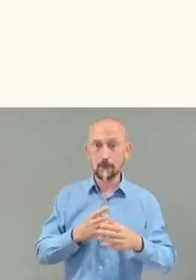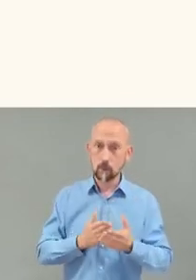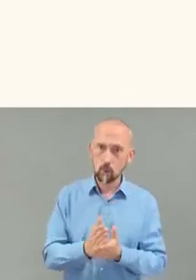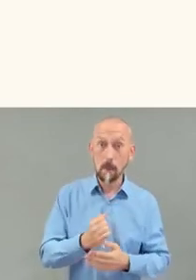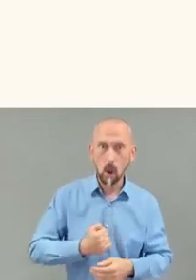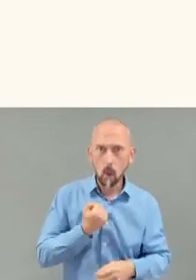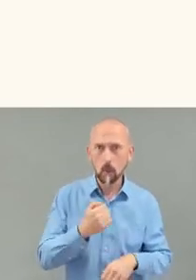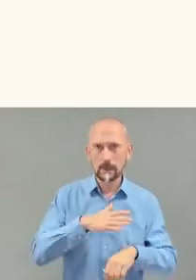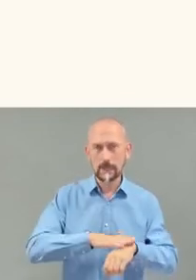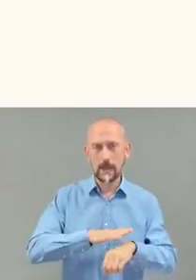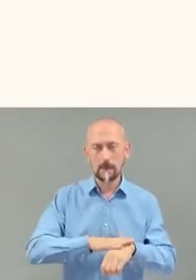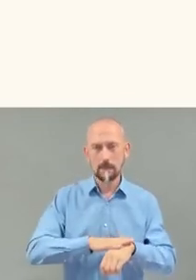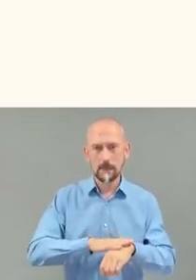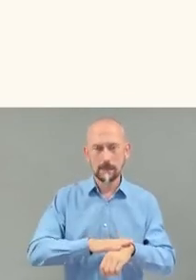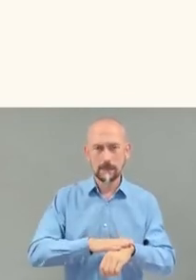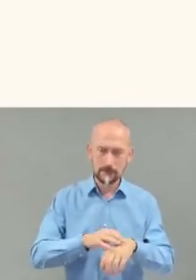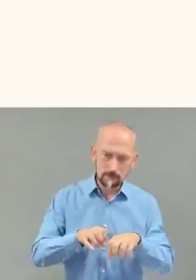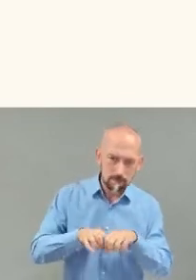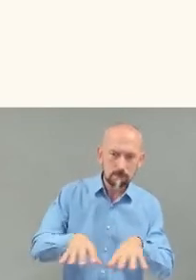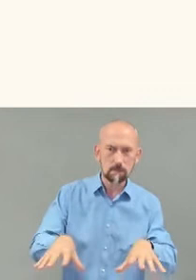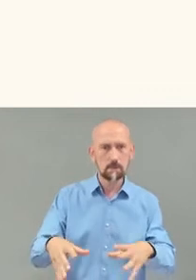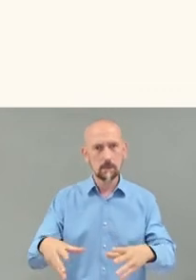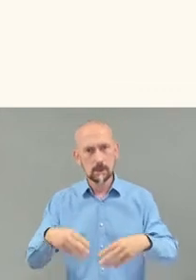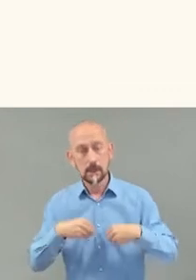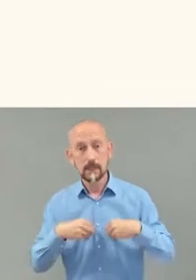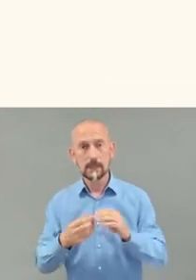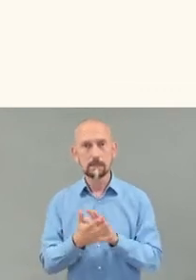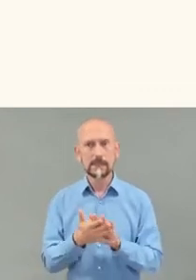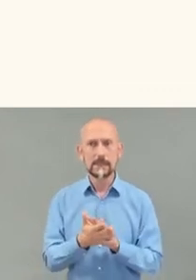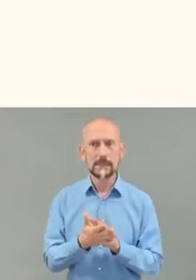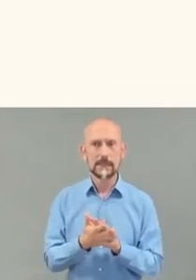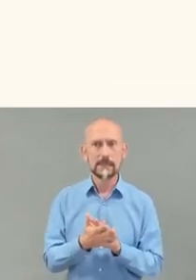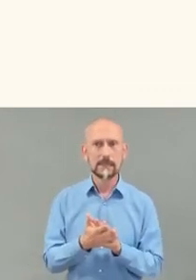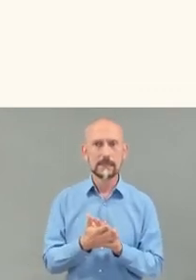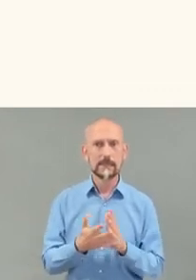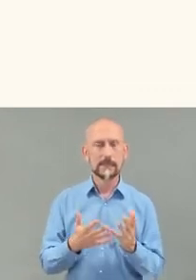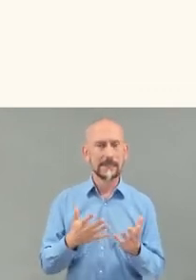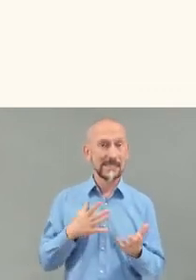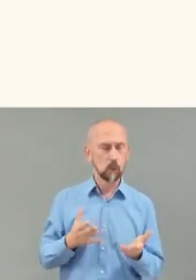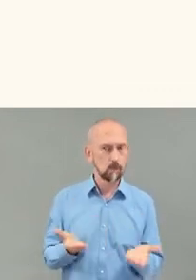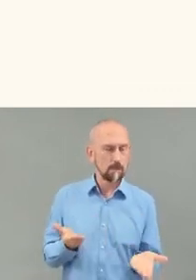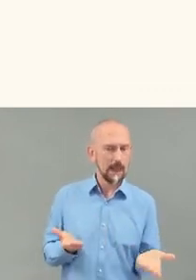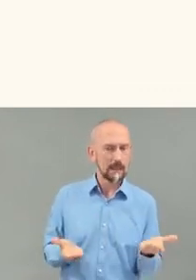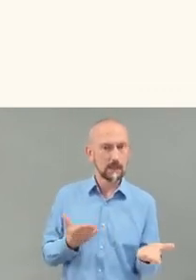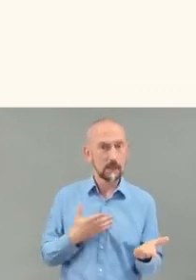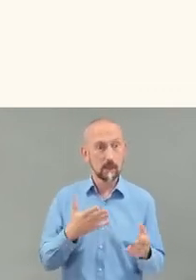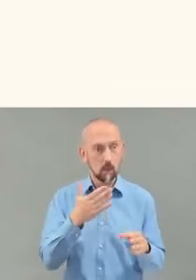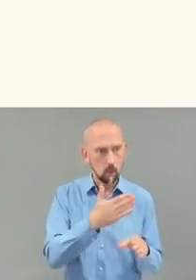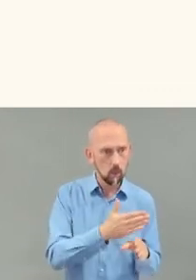something that's quite tough, because I feel like with me balancing working in a new